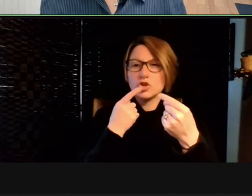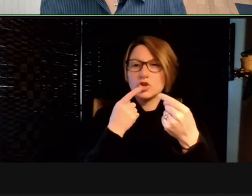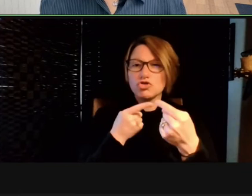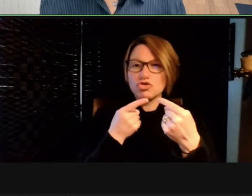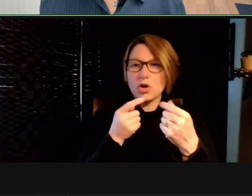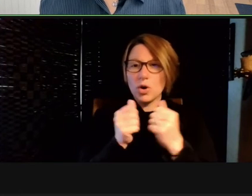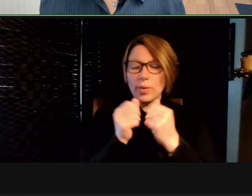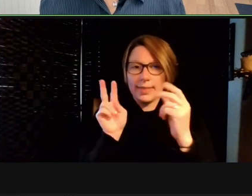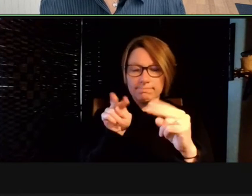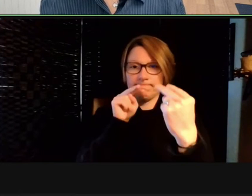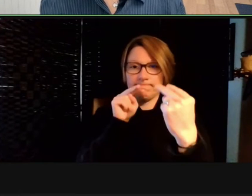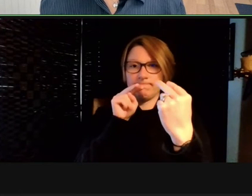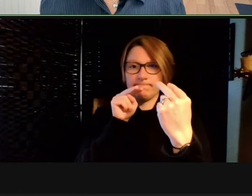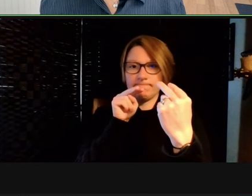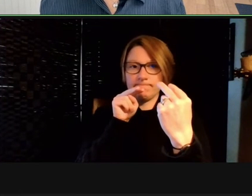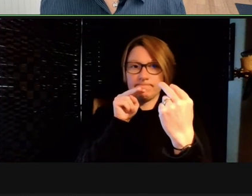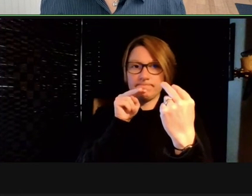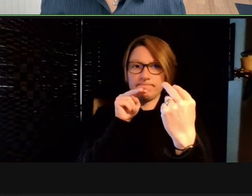making eye contact.